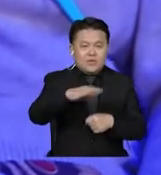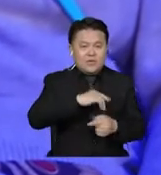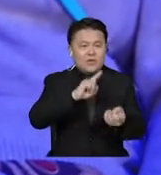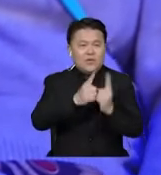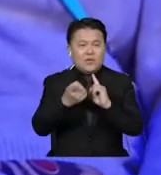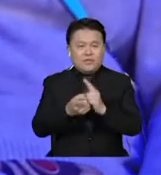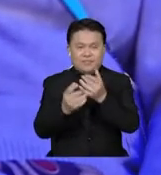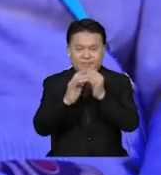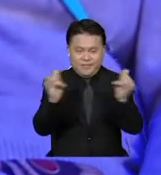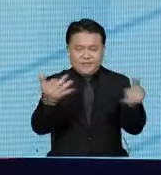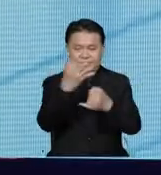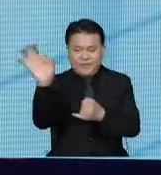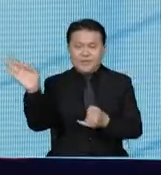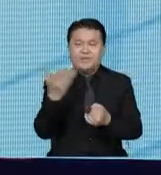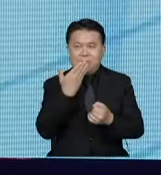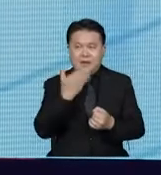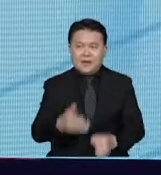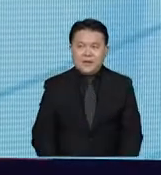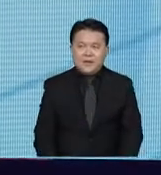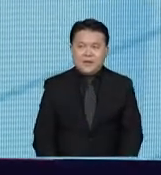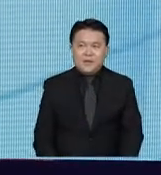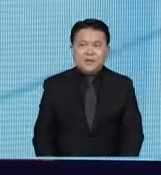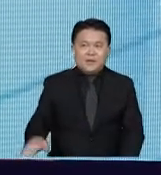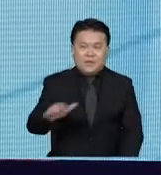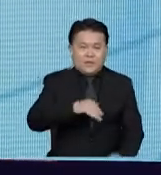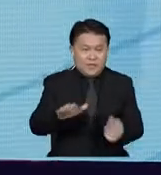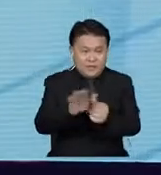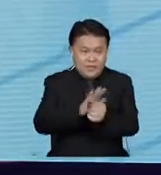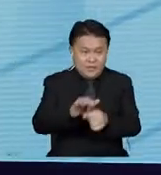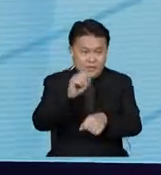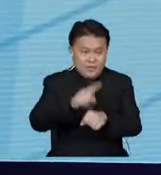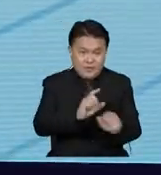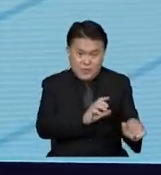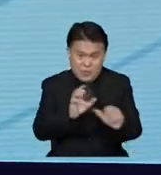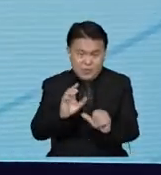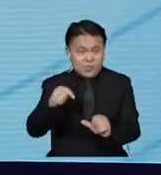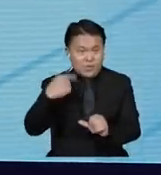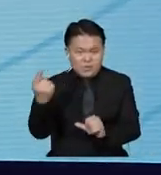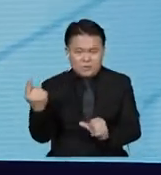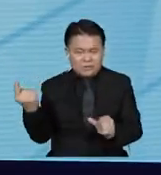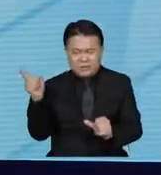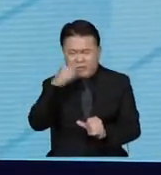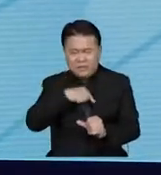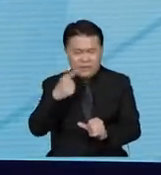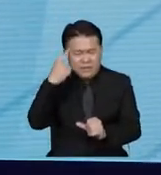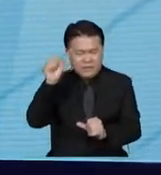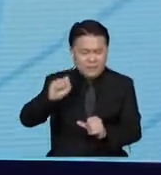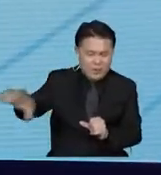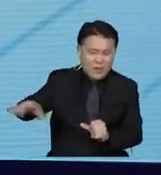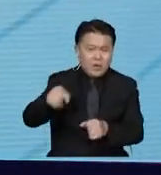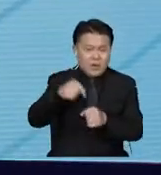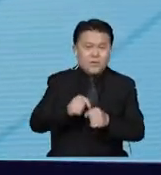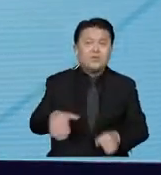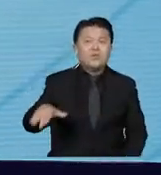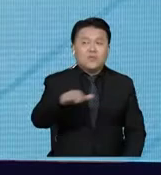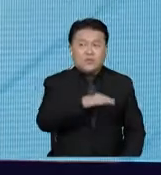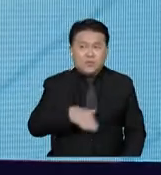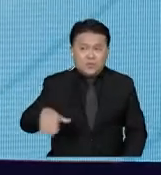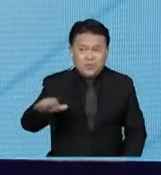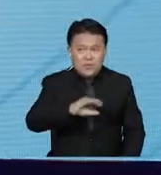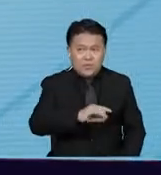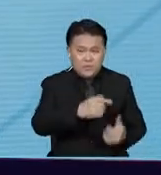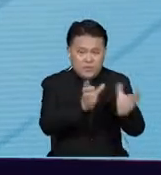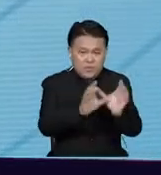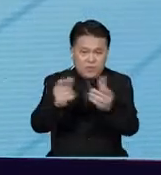nature and short-circuit our darker side, we must promote cross-group friendships and interdependence that